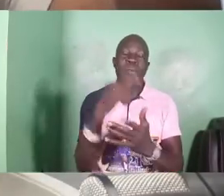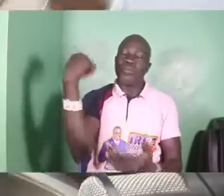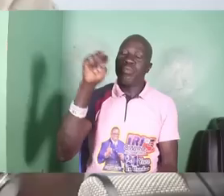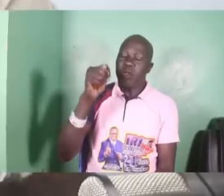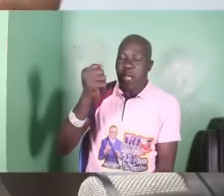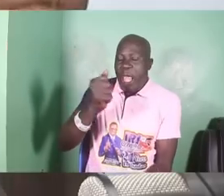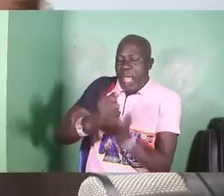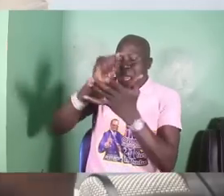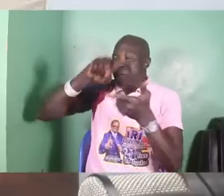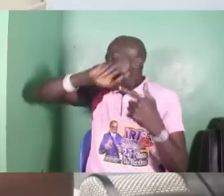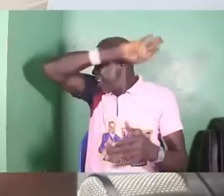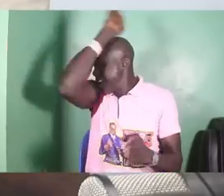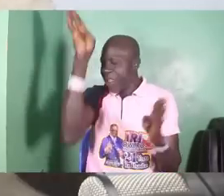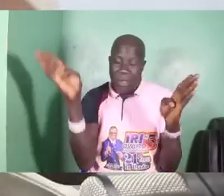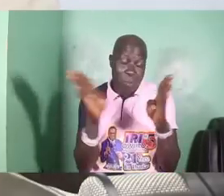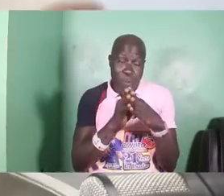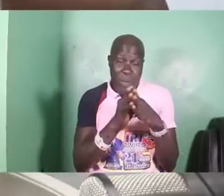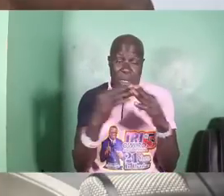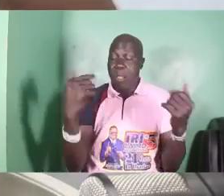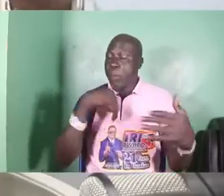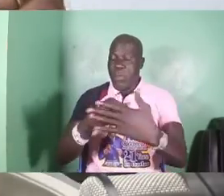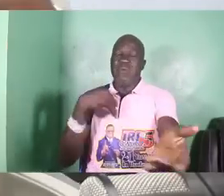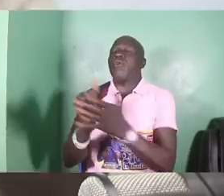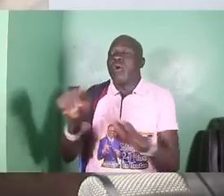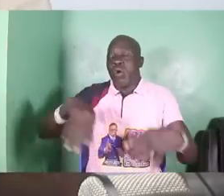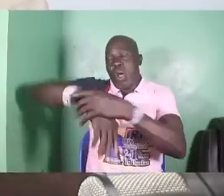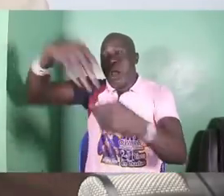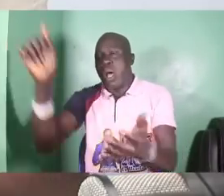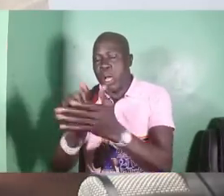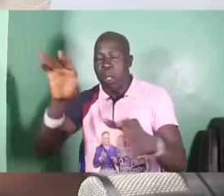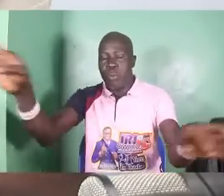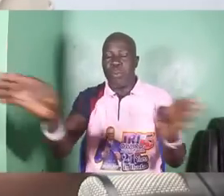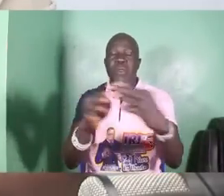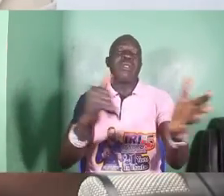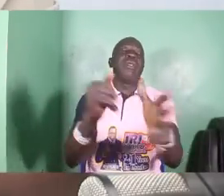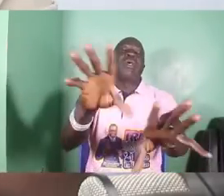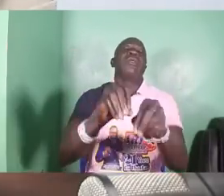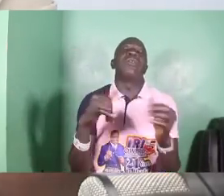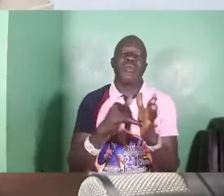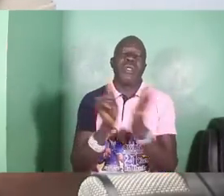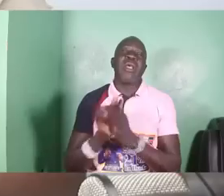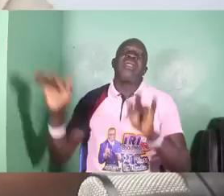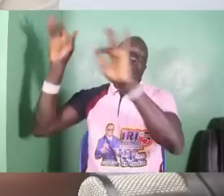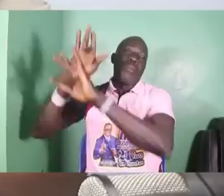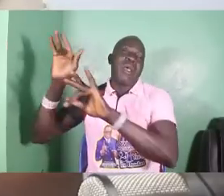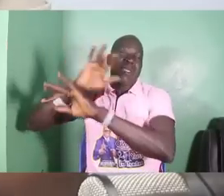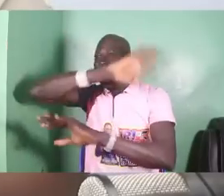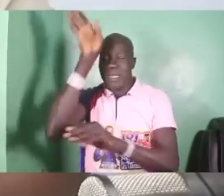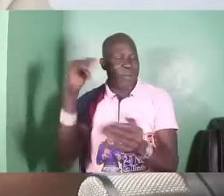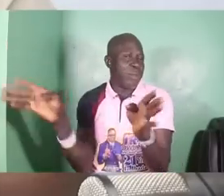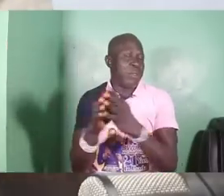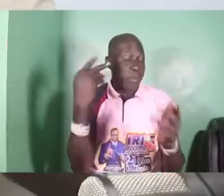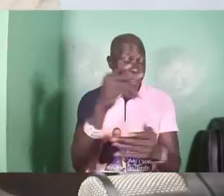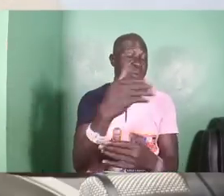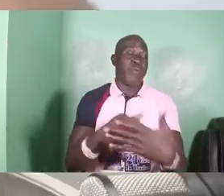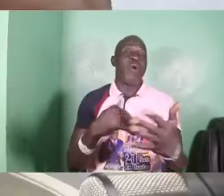What up, the help you've never met before. Yeah, they call up, amen. Go out and receive it. Talk, the mercy you've